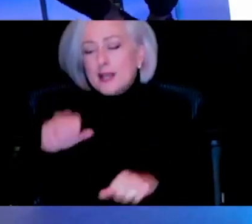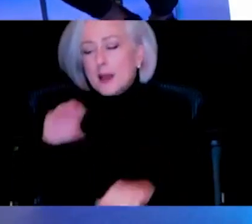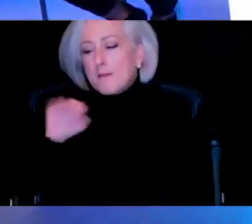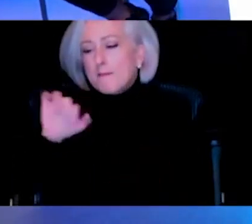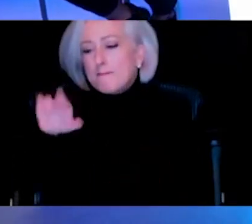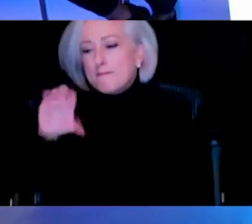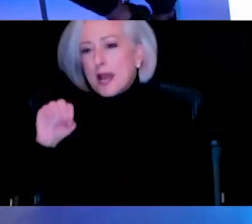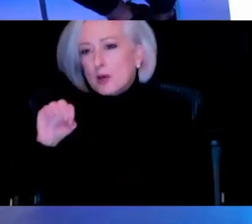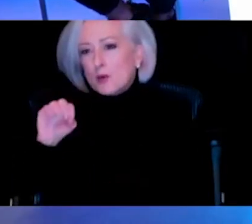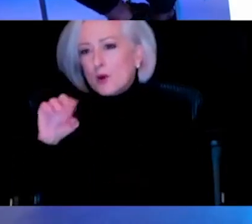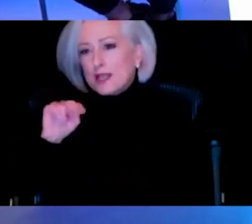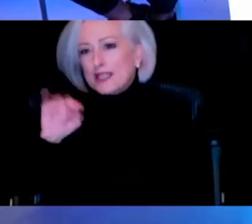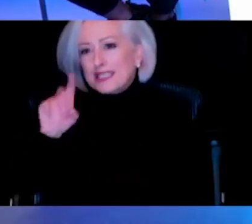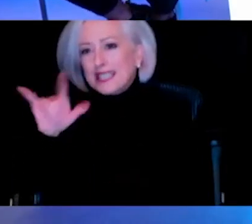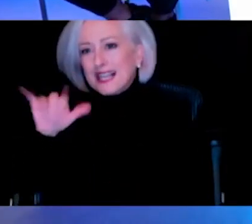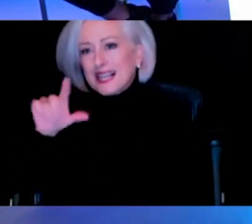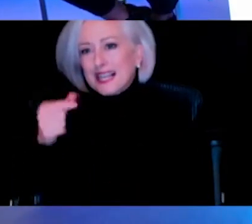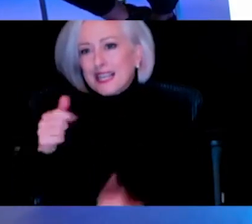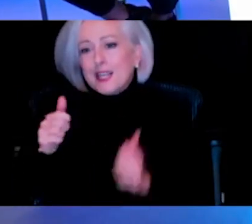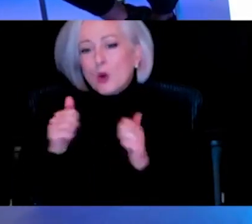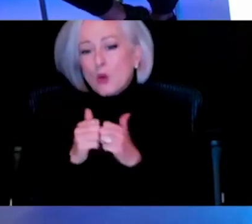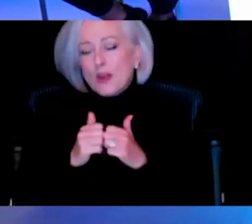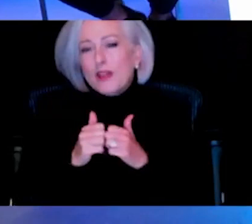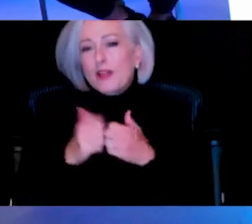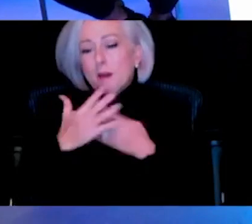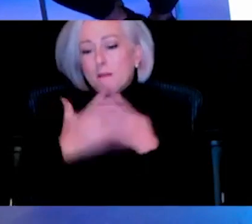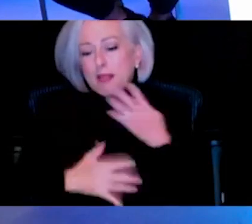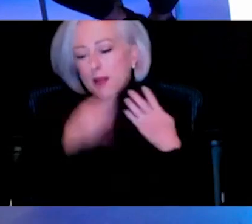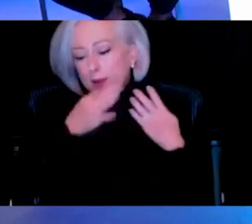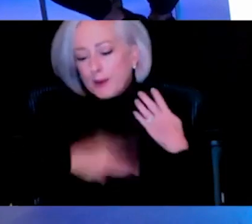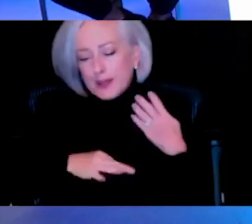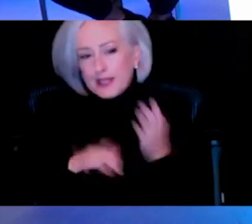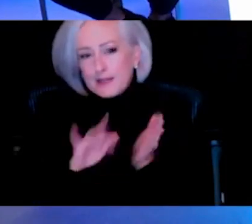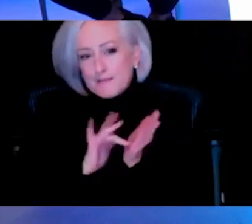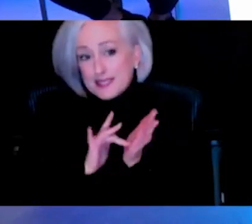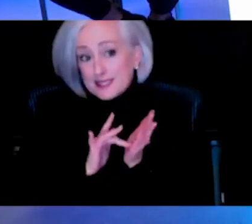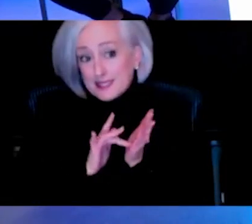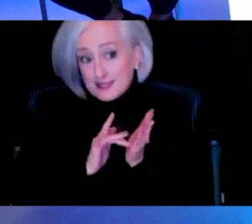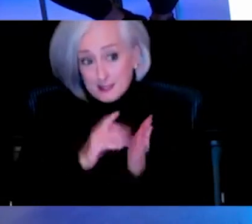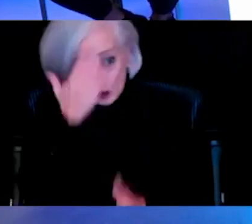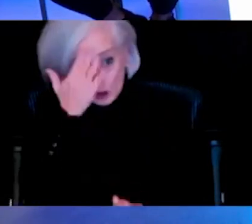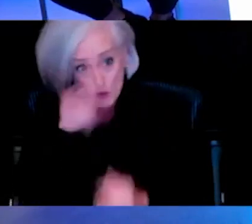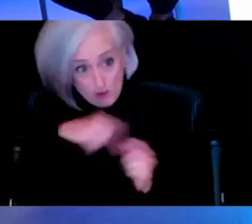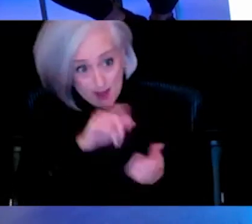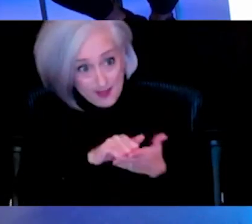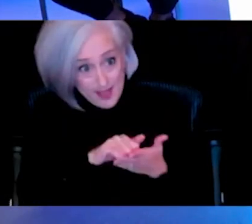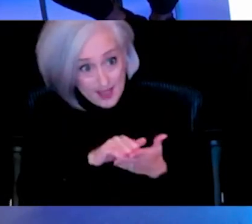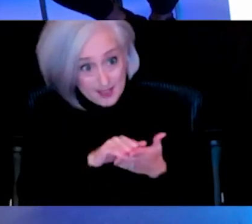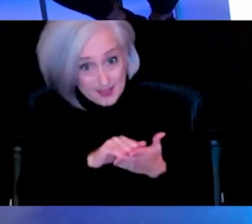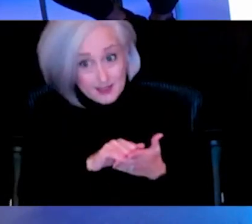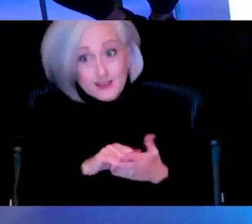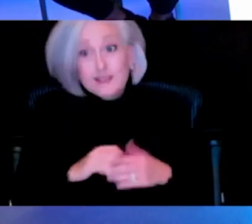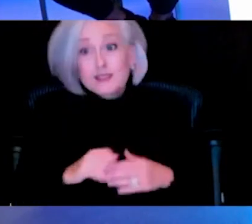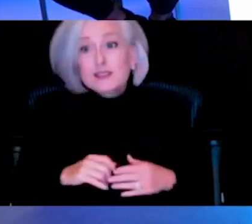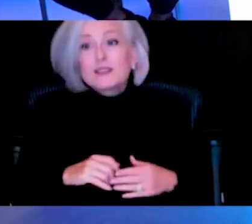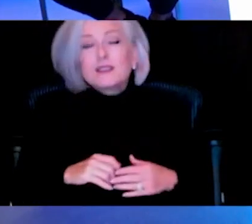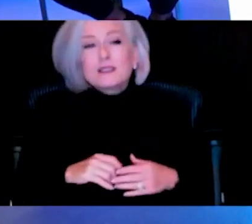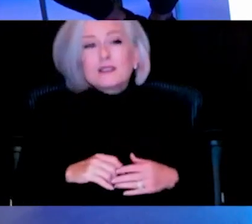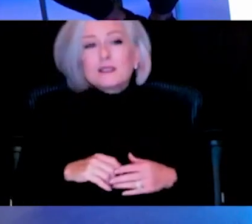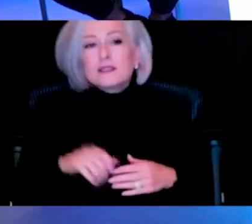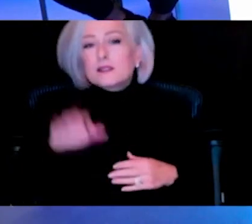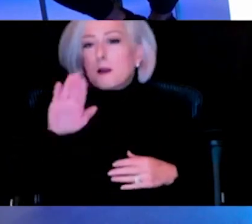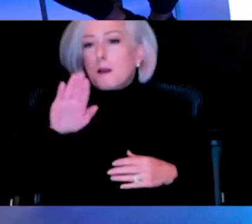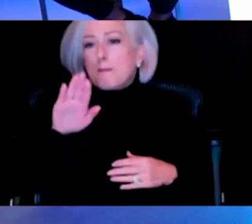on blood thinners? Is that something you know about, Dr. Tomassian? Because that's what it, do you know what that is? Because what is it? Microblading?